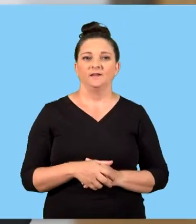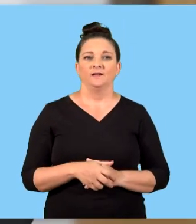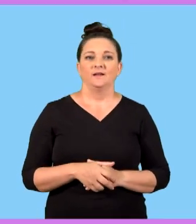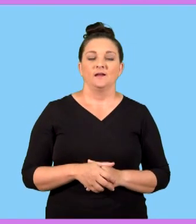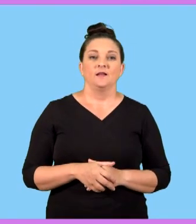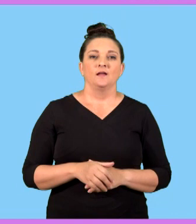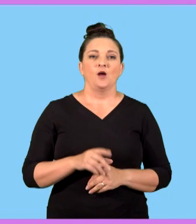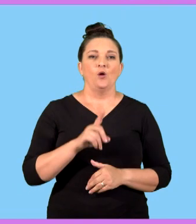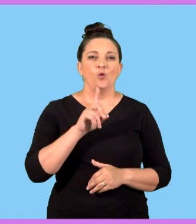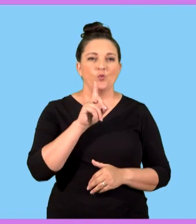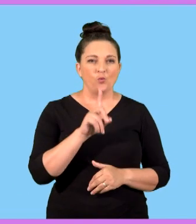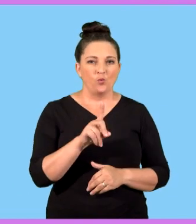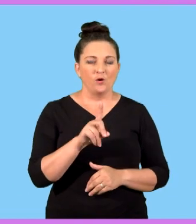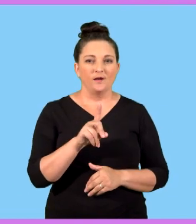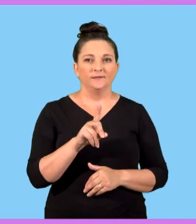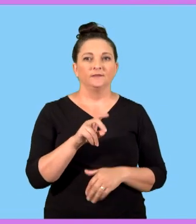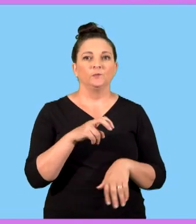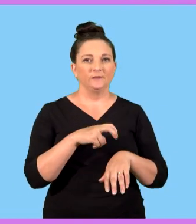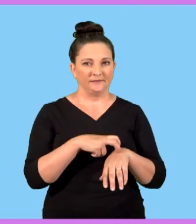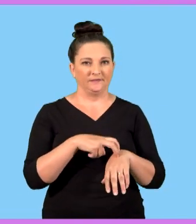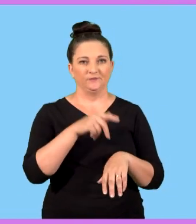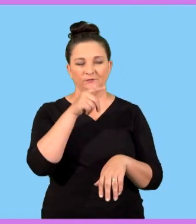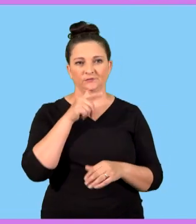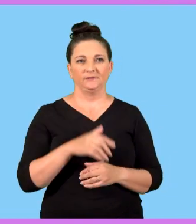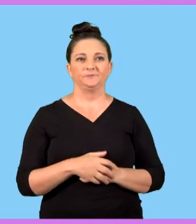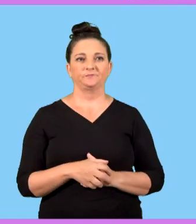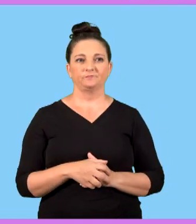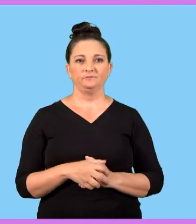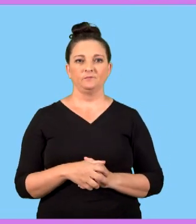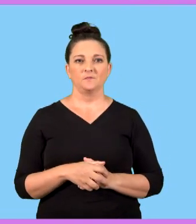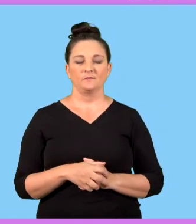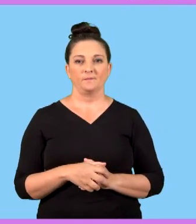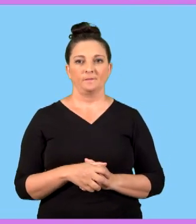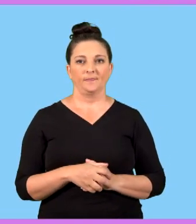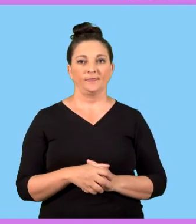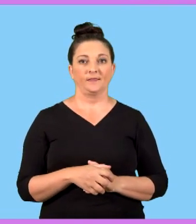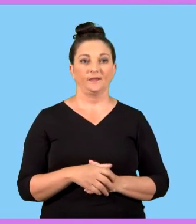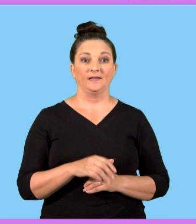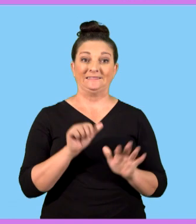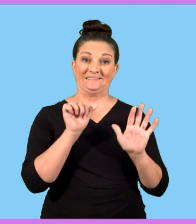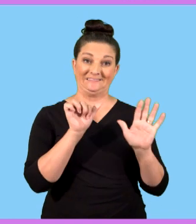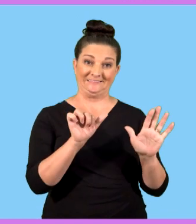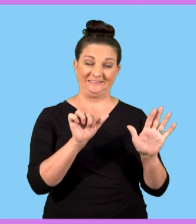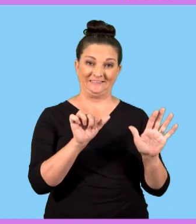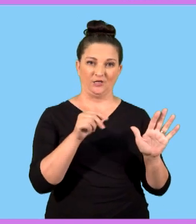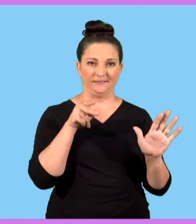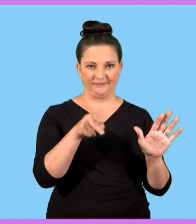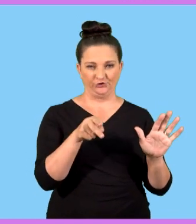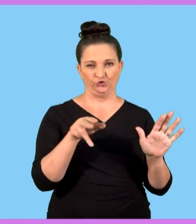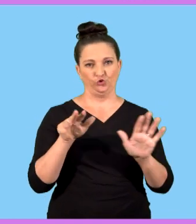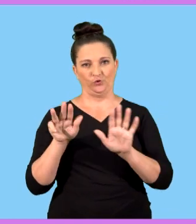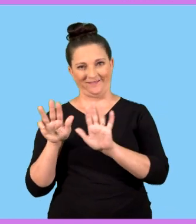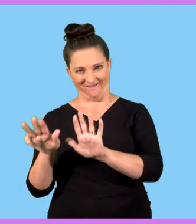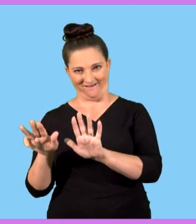it should be in the form 1:. At this moment in time, that's not the form there. I'm saying it's 6:9,